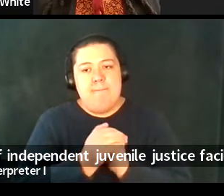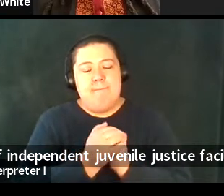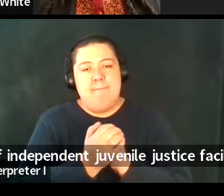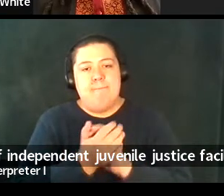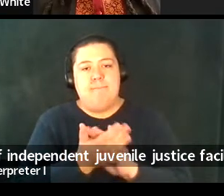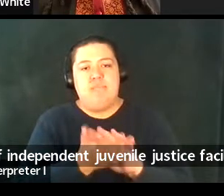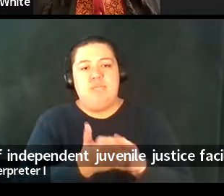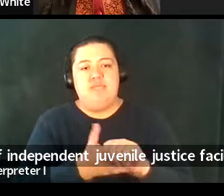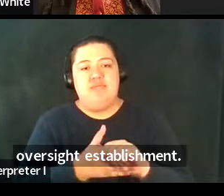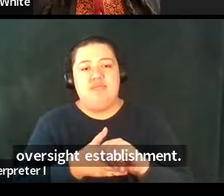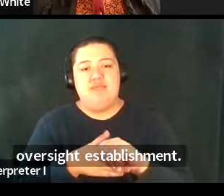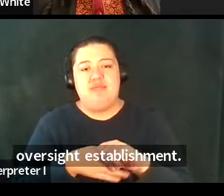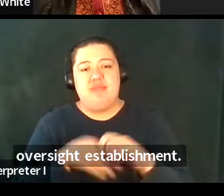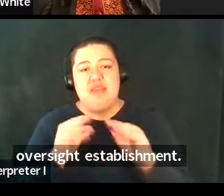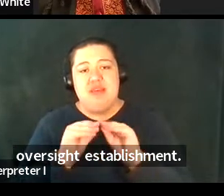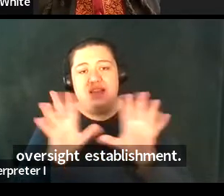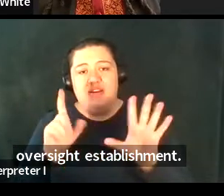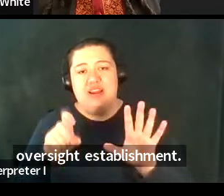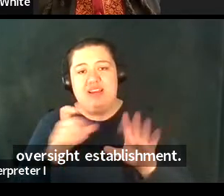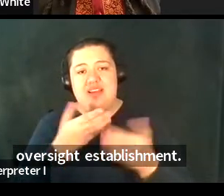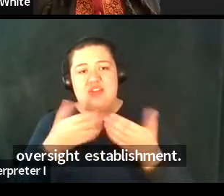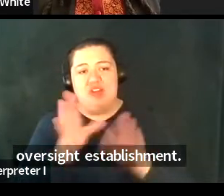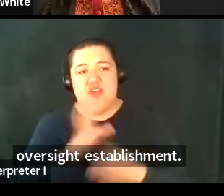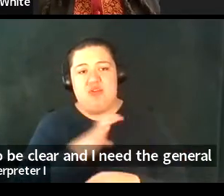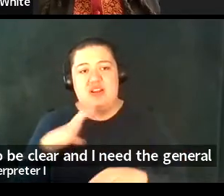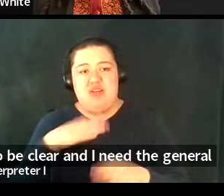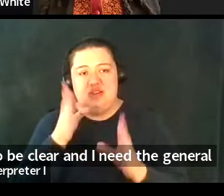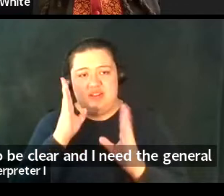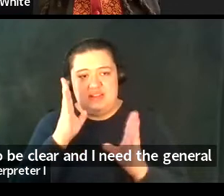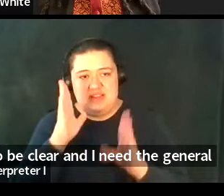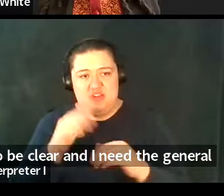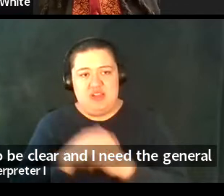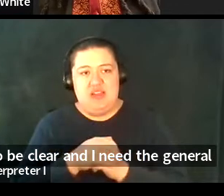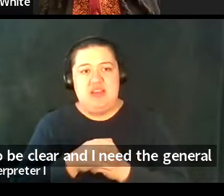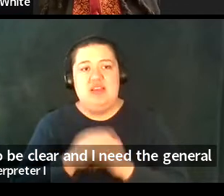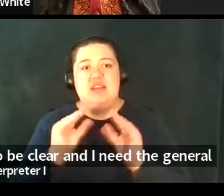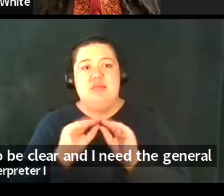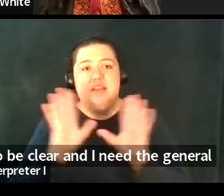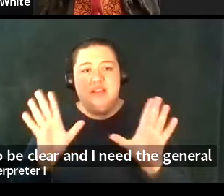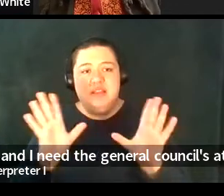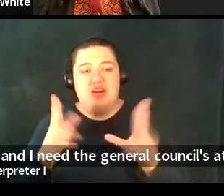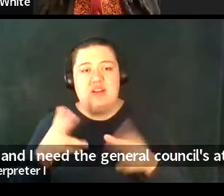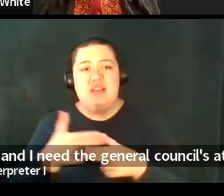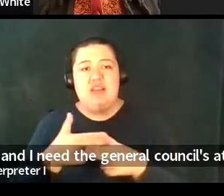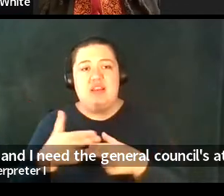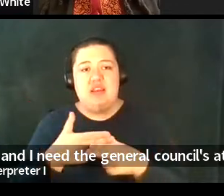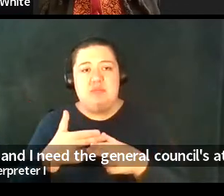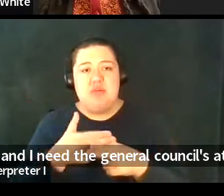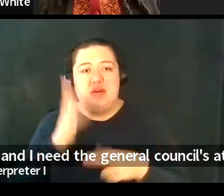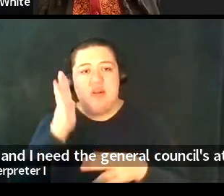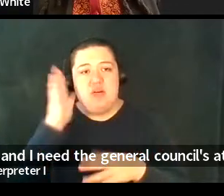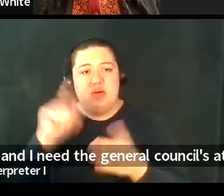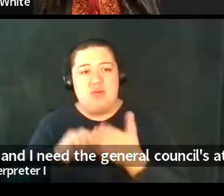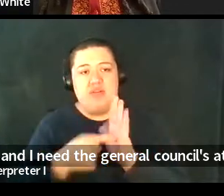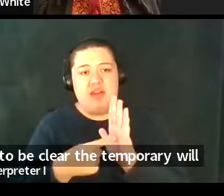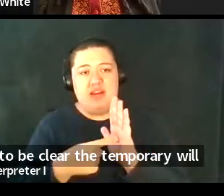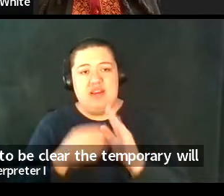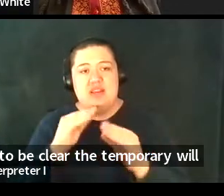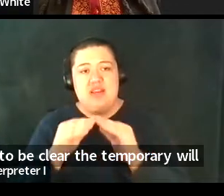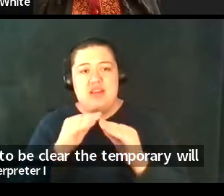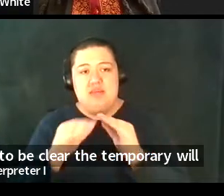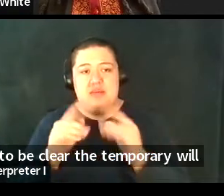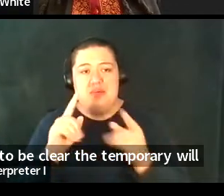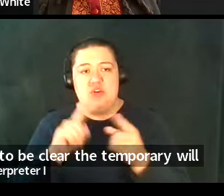To be clear, and I need the general counsel's attention, to be clear, the temporary will reflect the amendments to